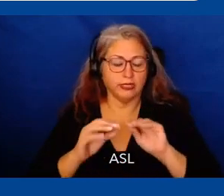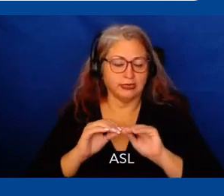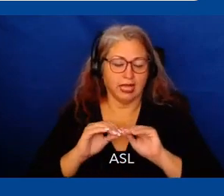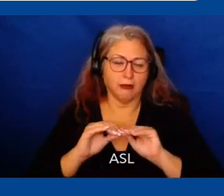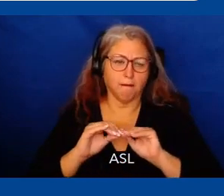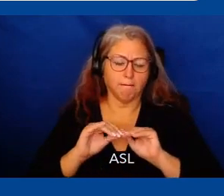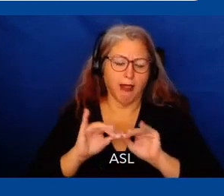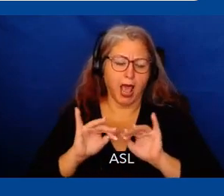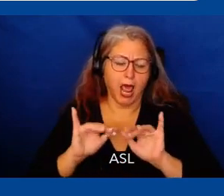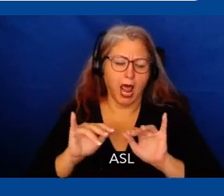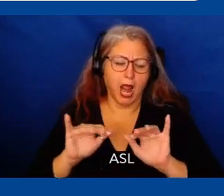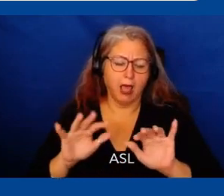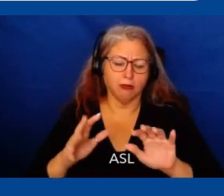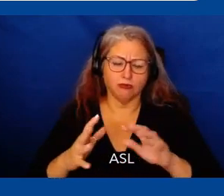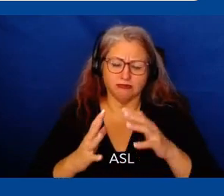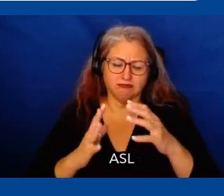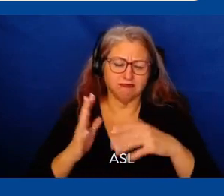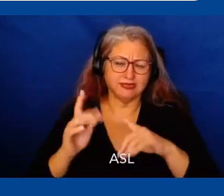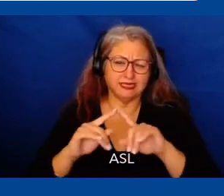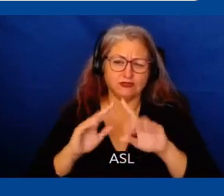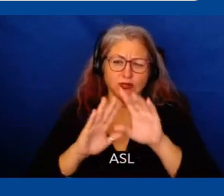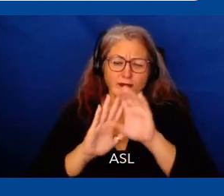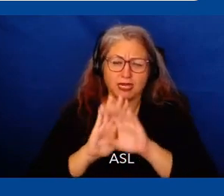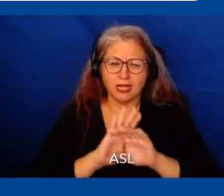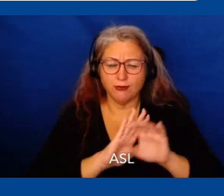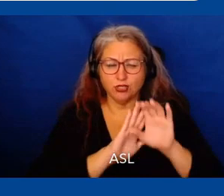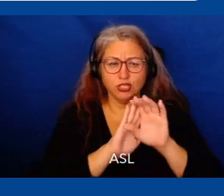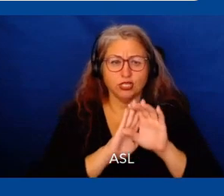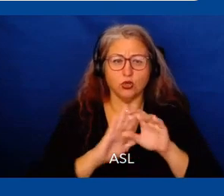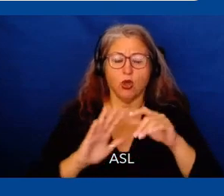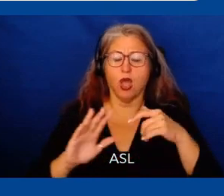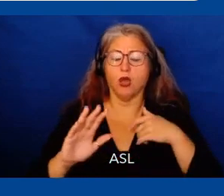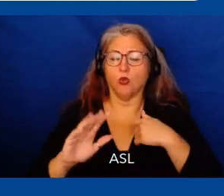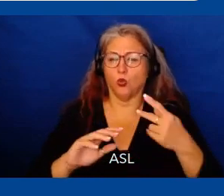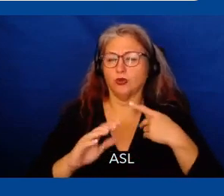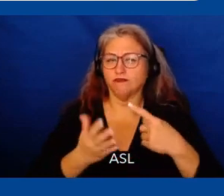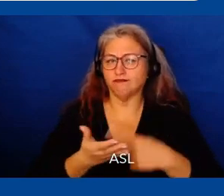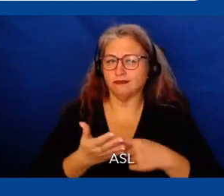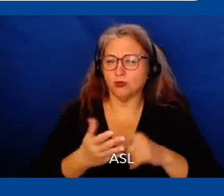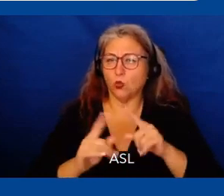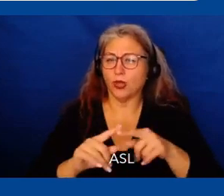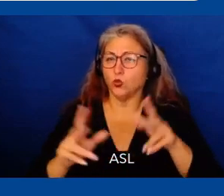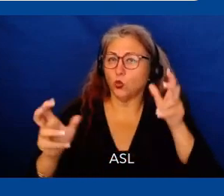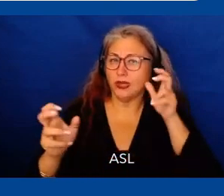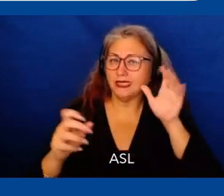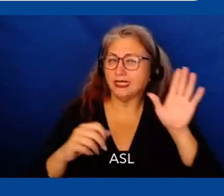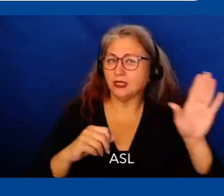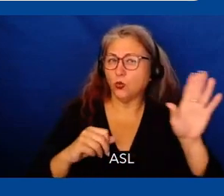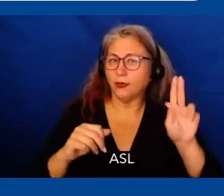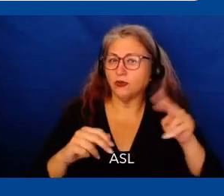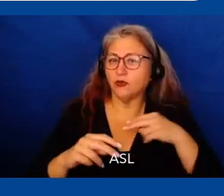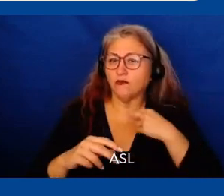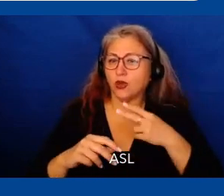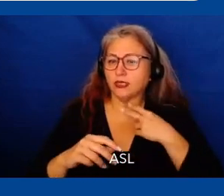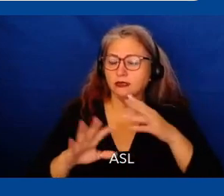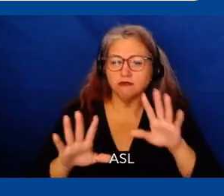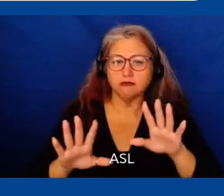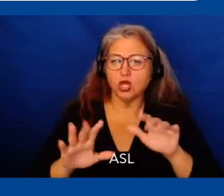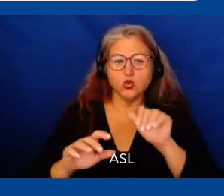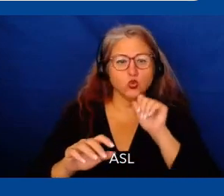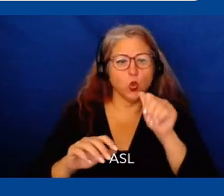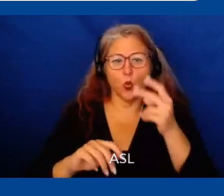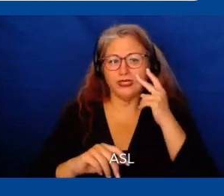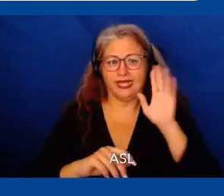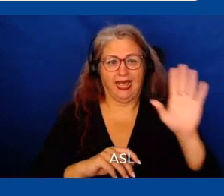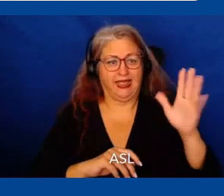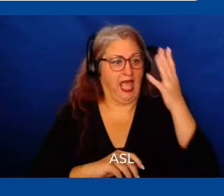images, we both found that listening to people's voices without seeing their